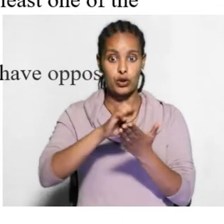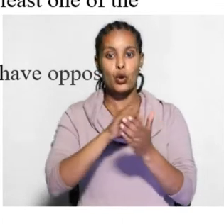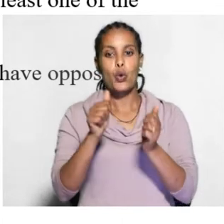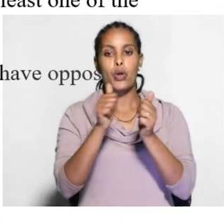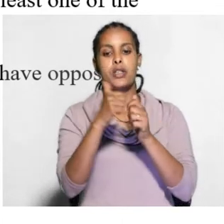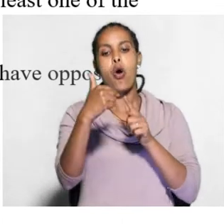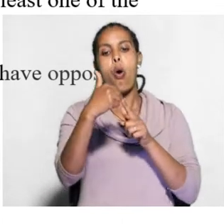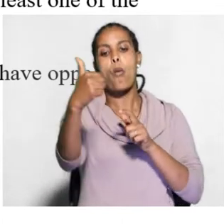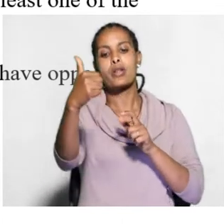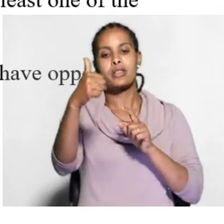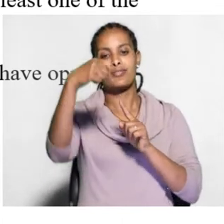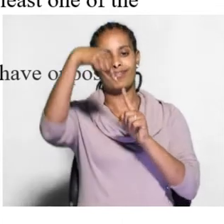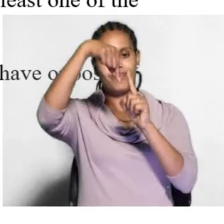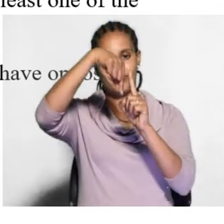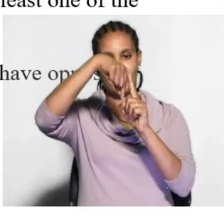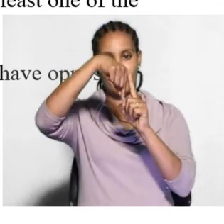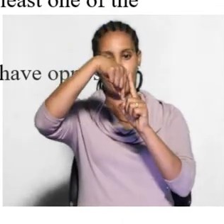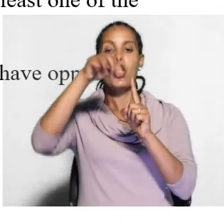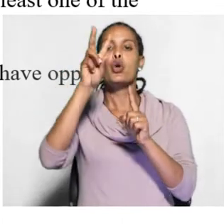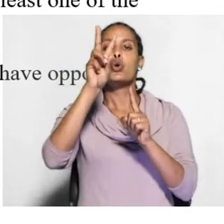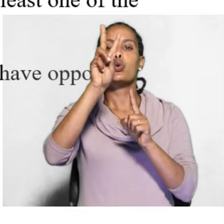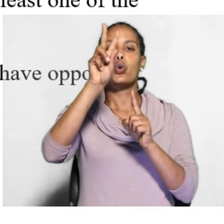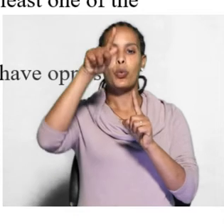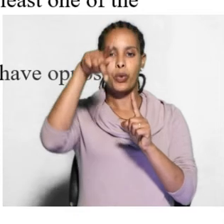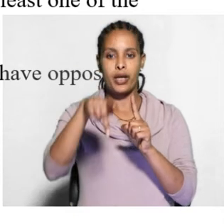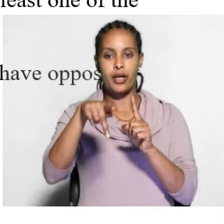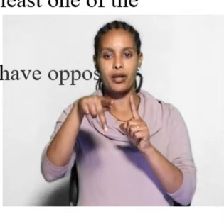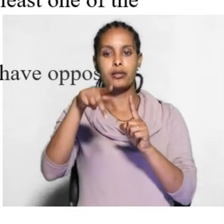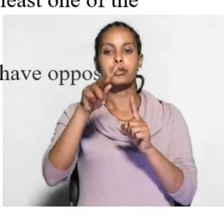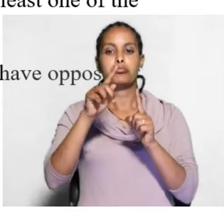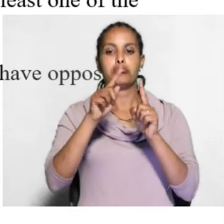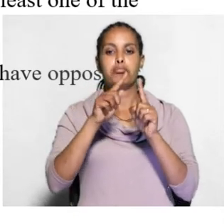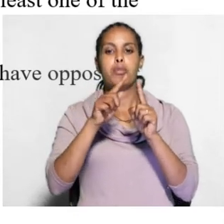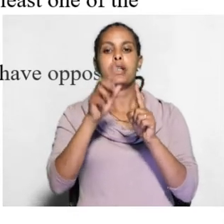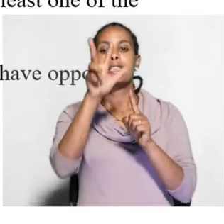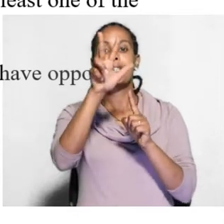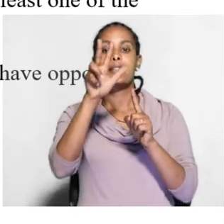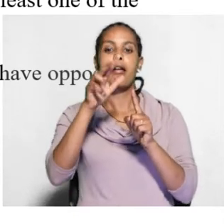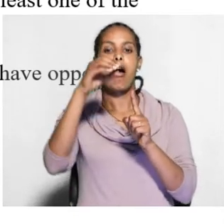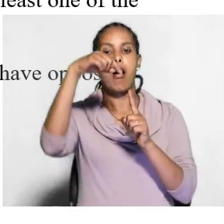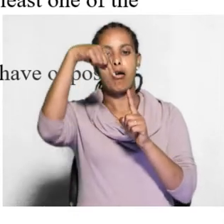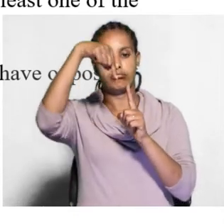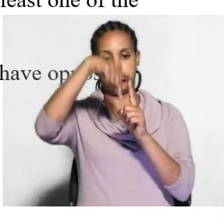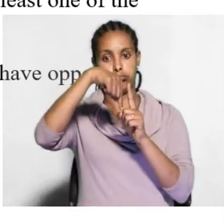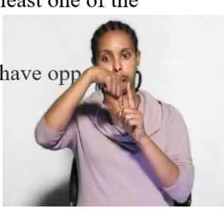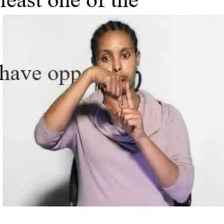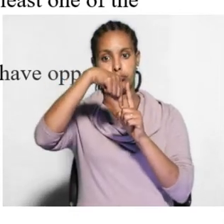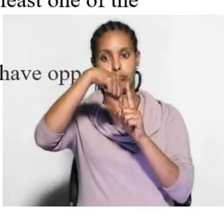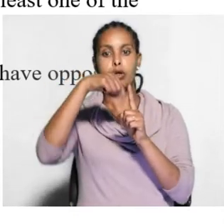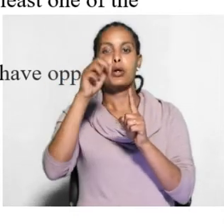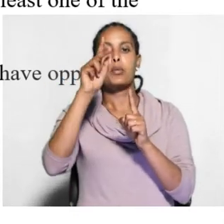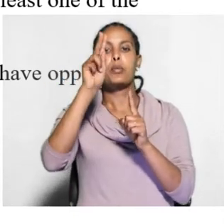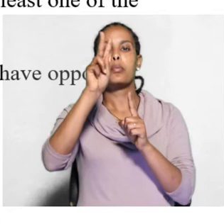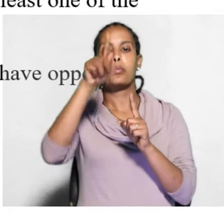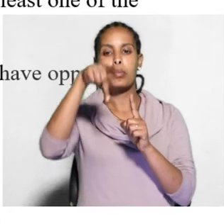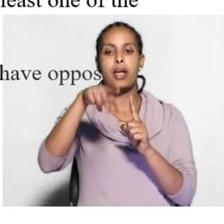with opposite spin. 2p atomic orbitals, p subshell has 3 atomic orbitals, px, py,